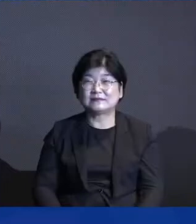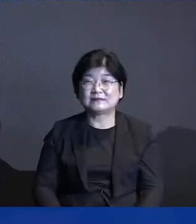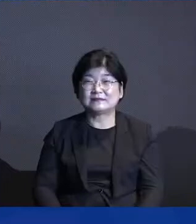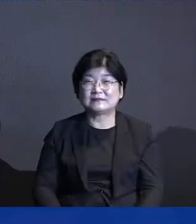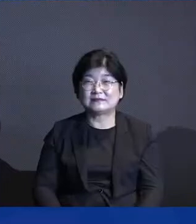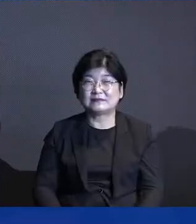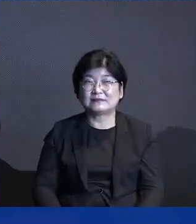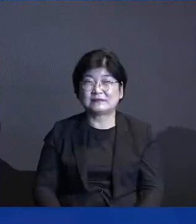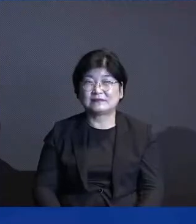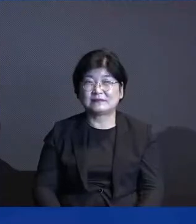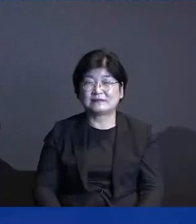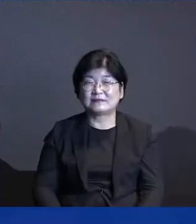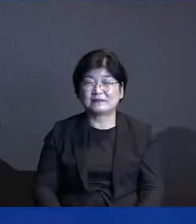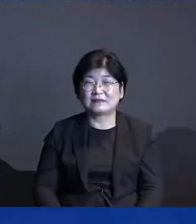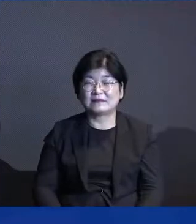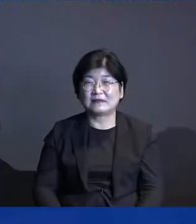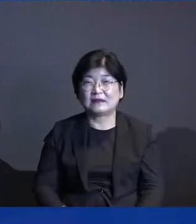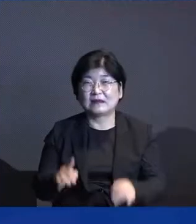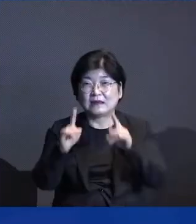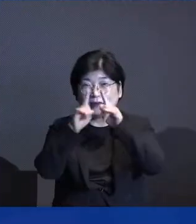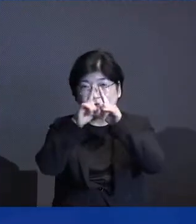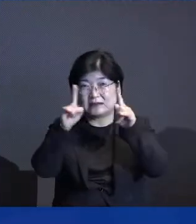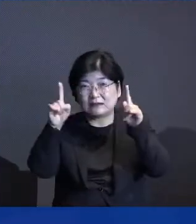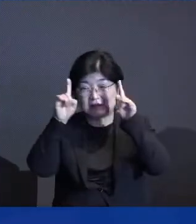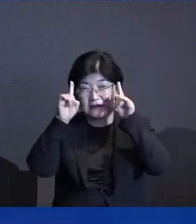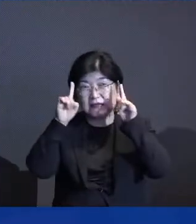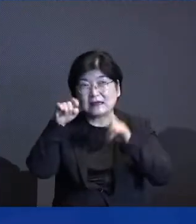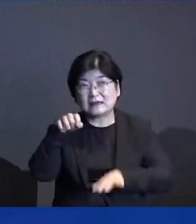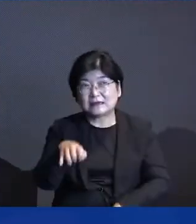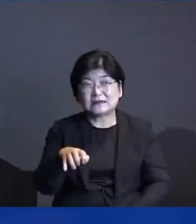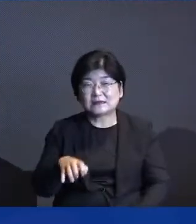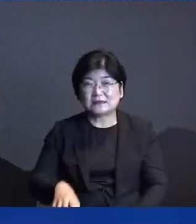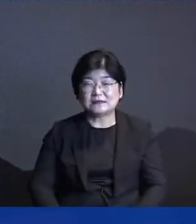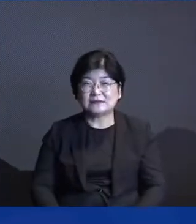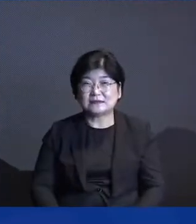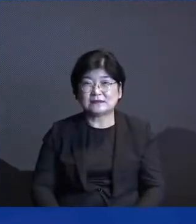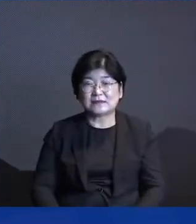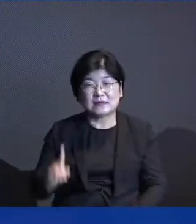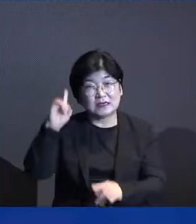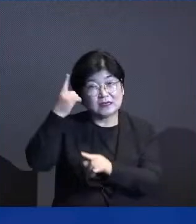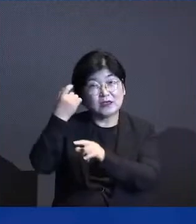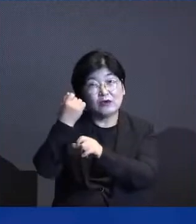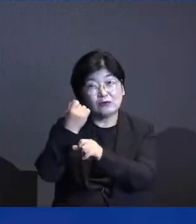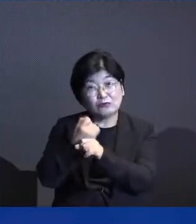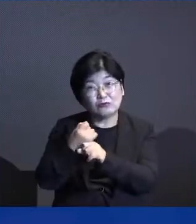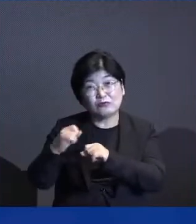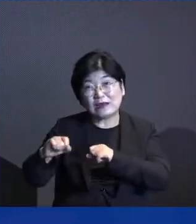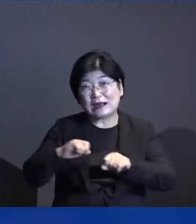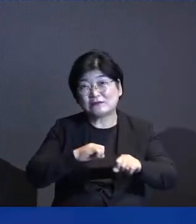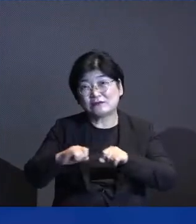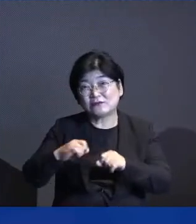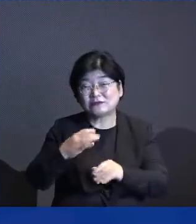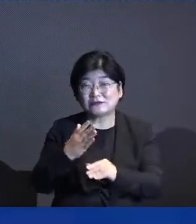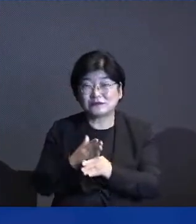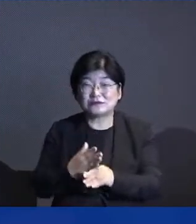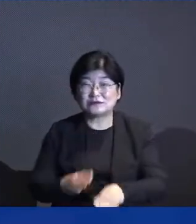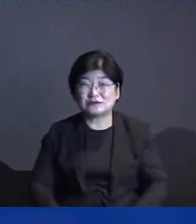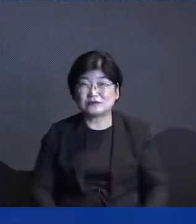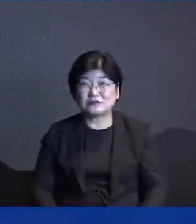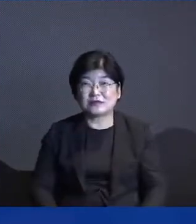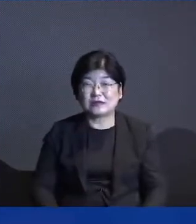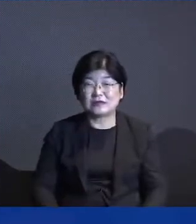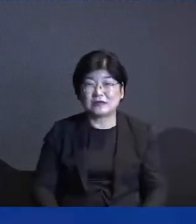faculty of physical culture at Palacký University, Olomouc in Czech Republic.